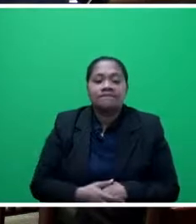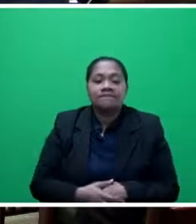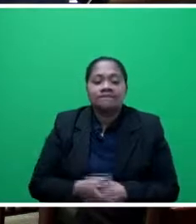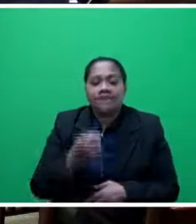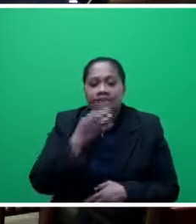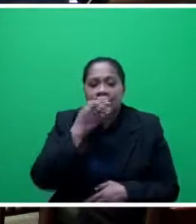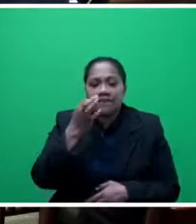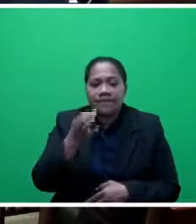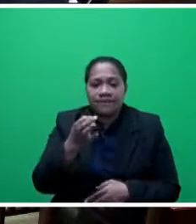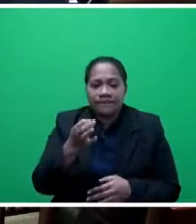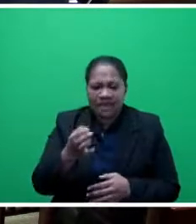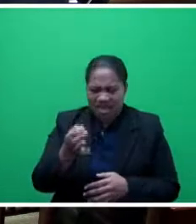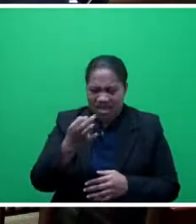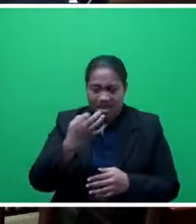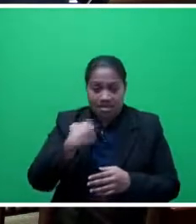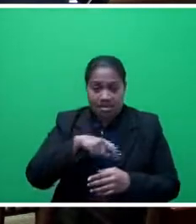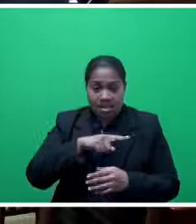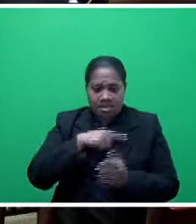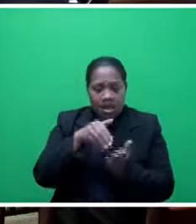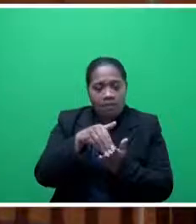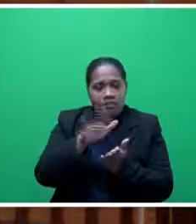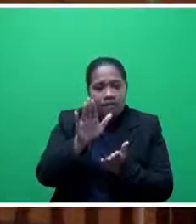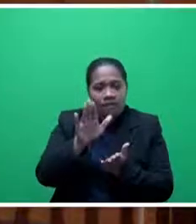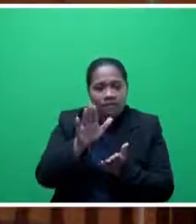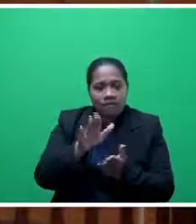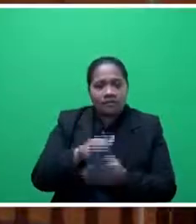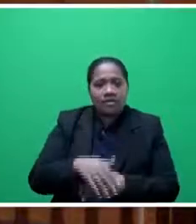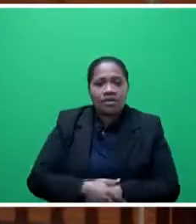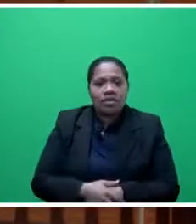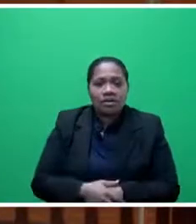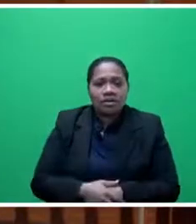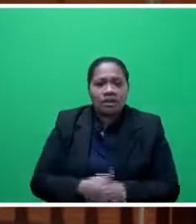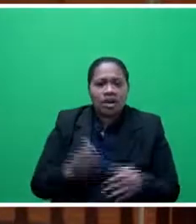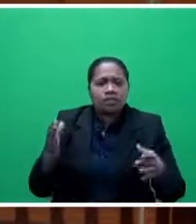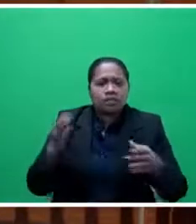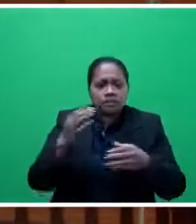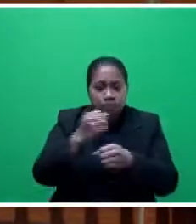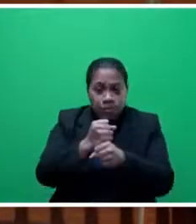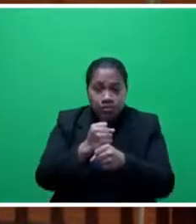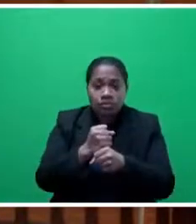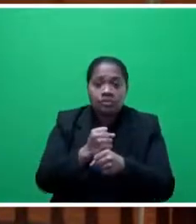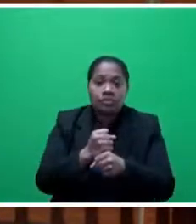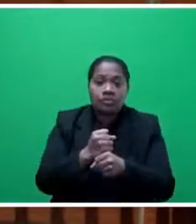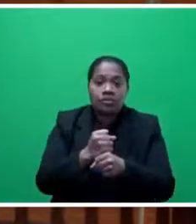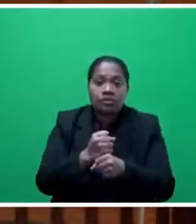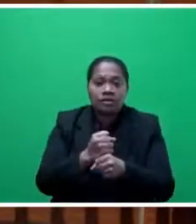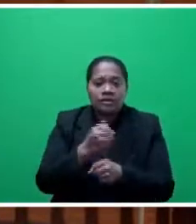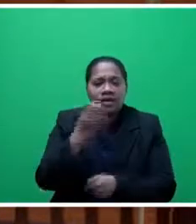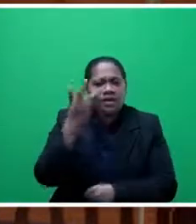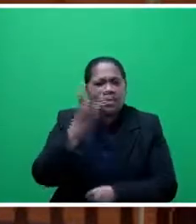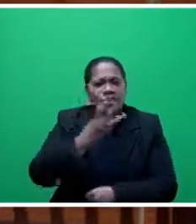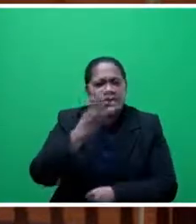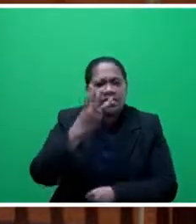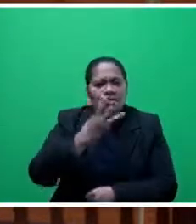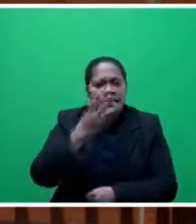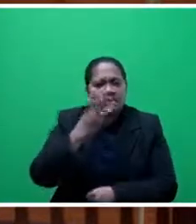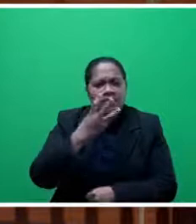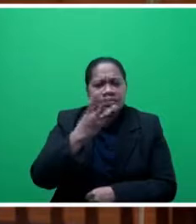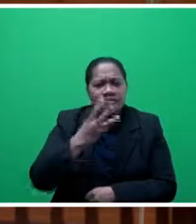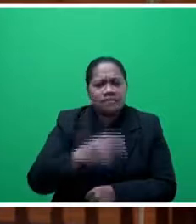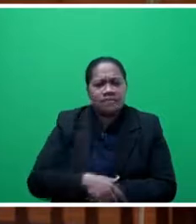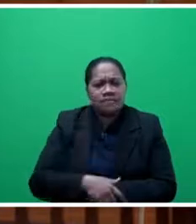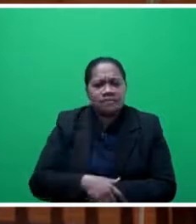asking us to approve a total of 13